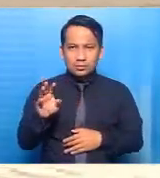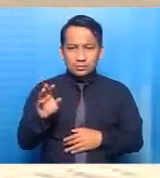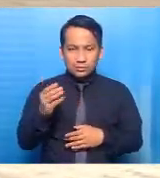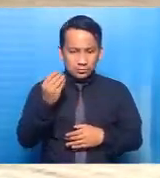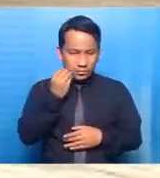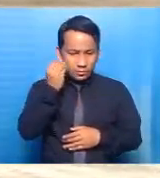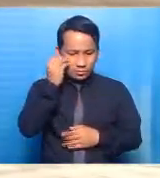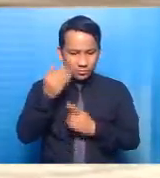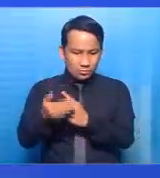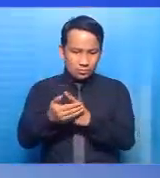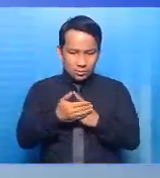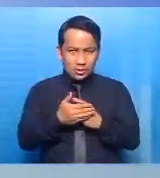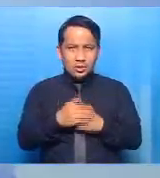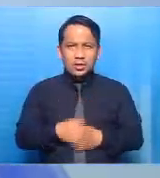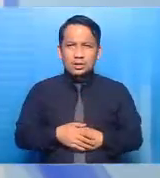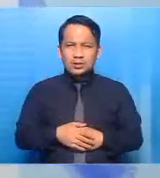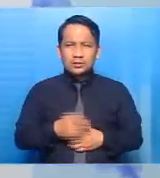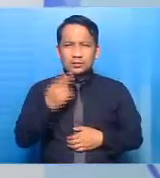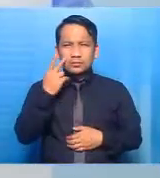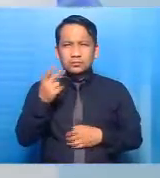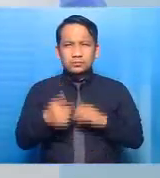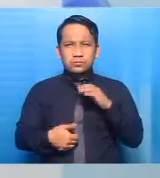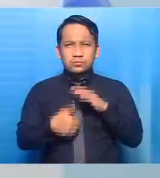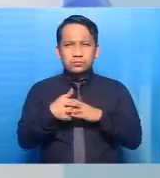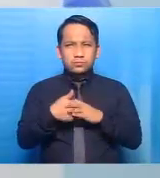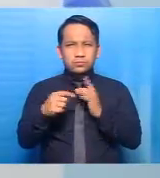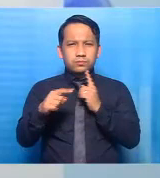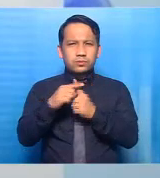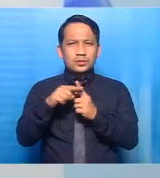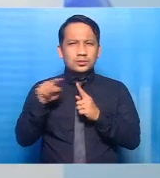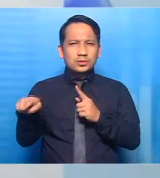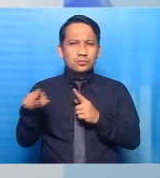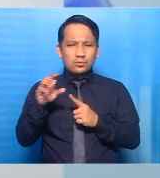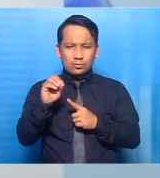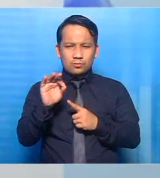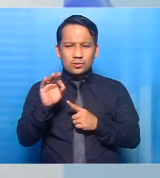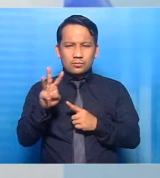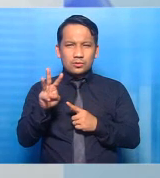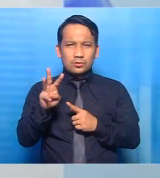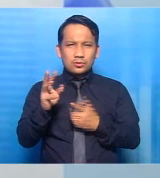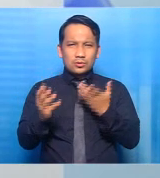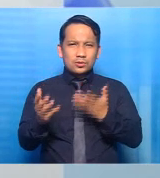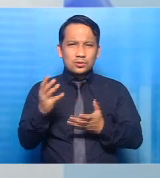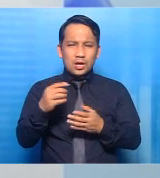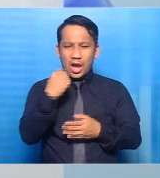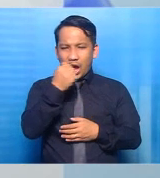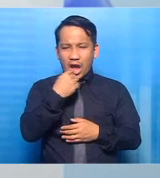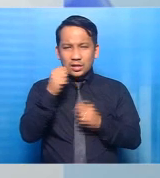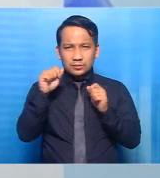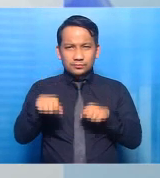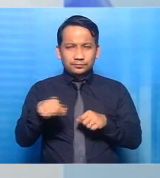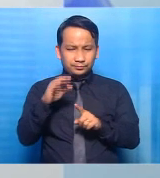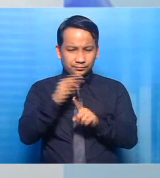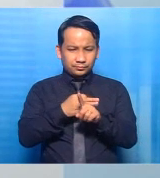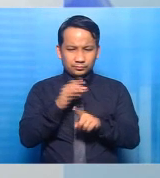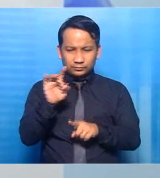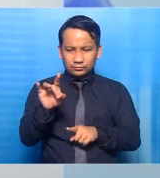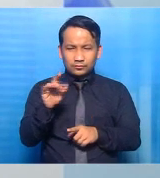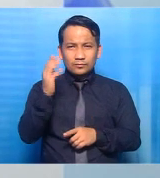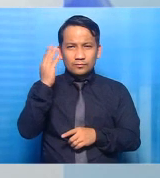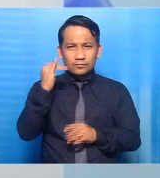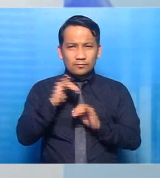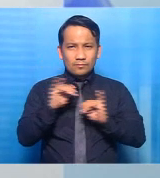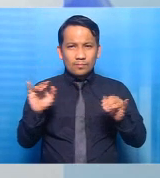mag-home quarantine na lang. Nalaman na lang nilang positive pala sa COVID-19 ang OFW nang magpa-swab siya noong February 8